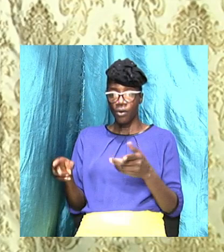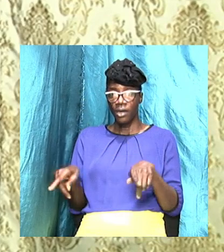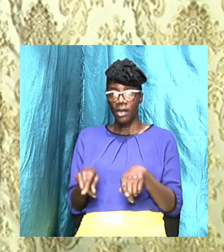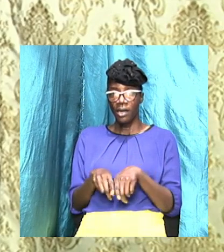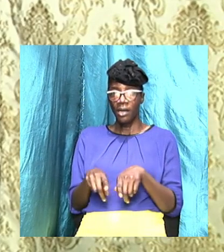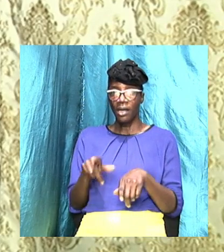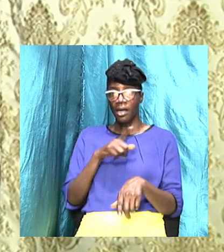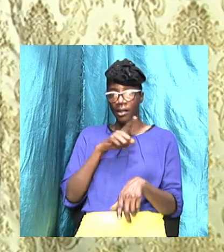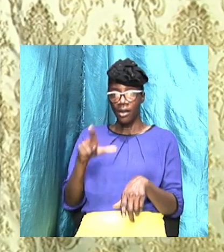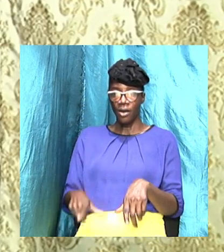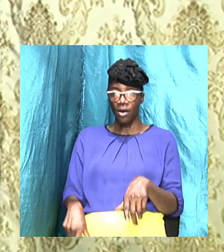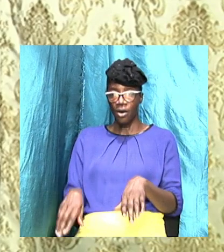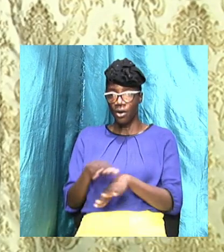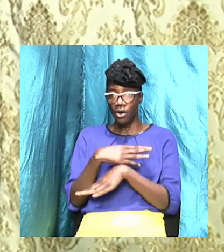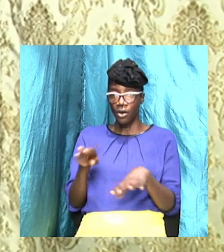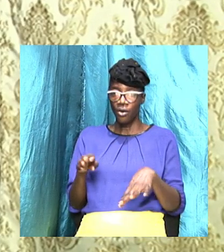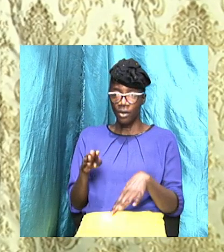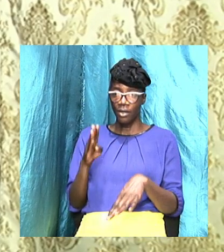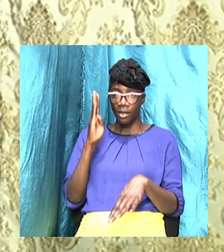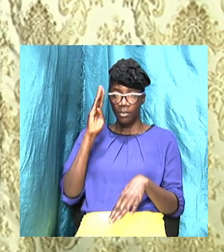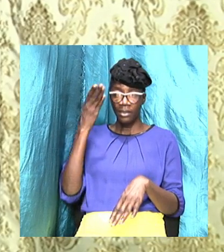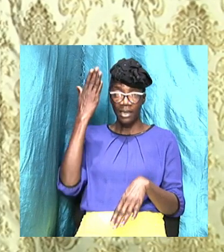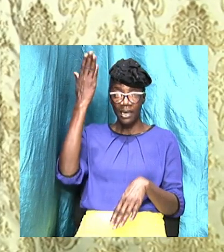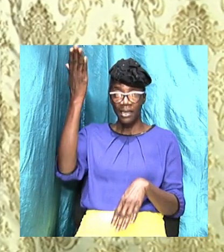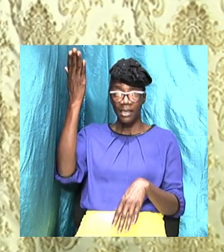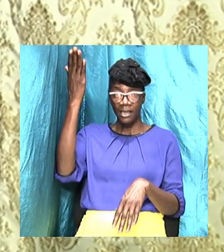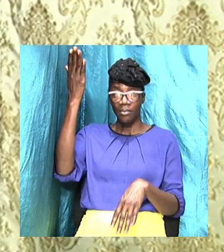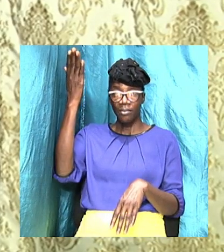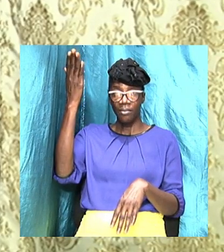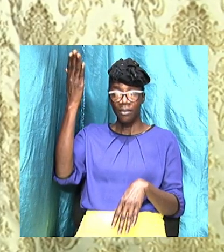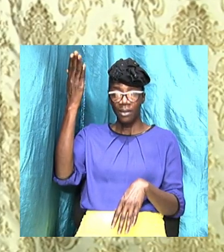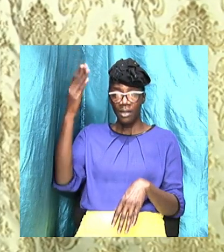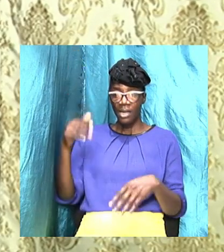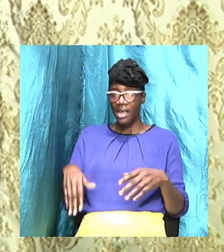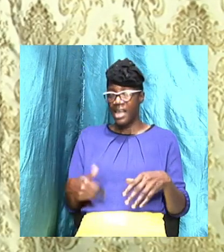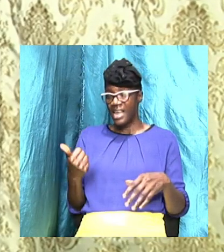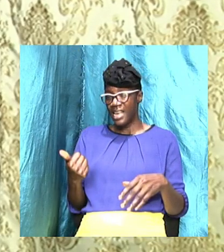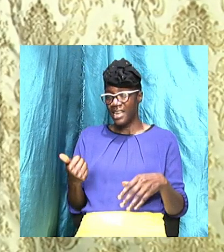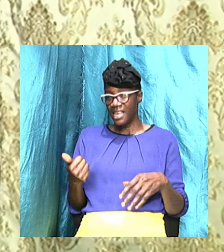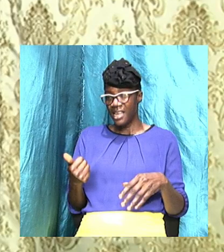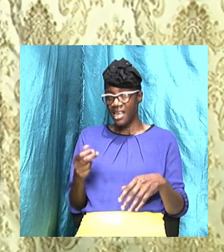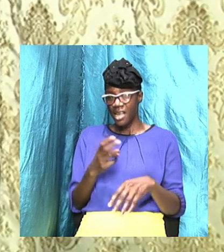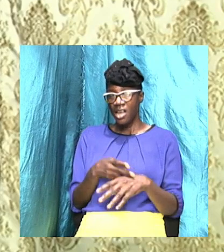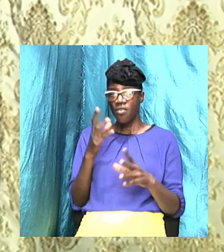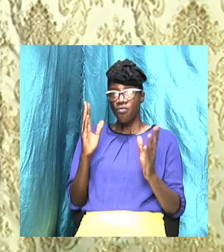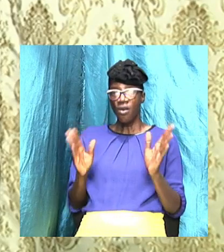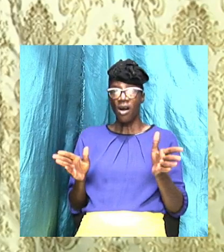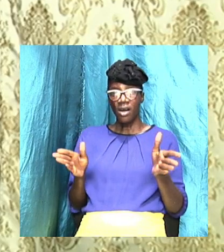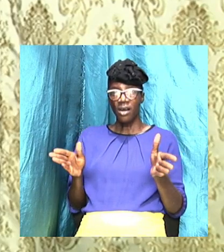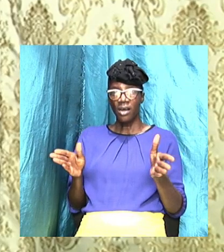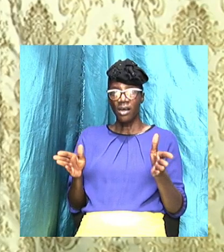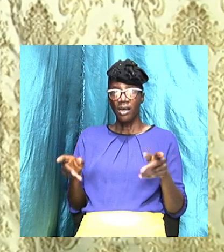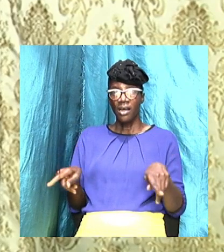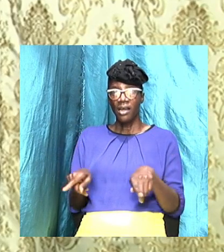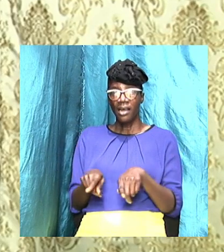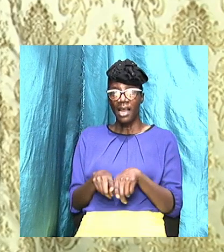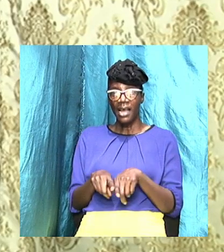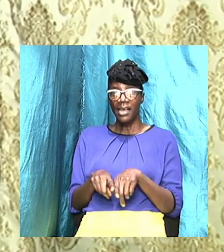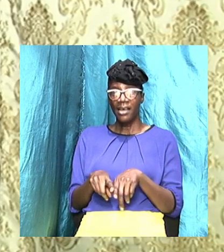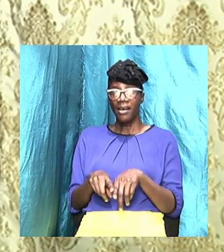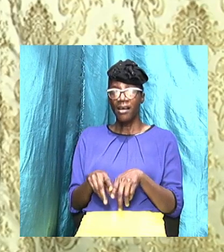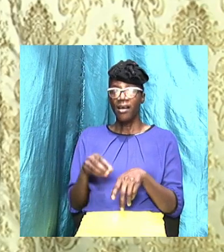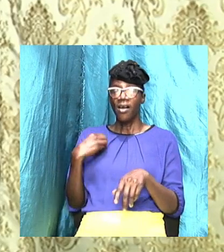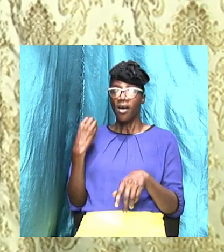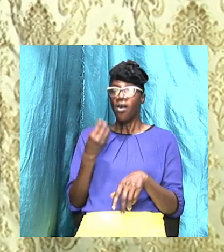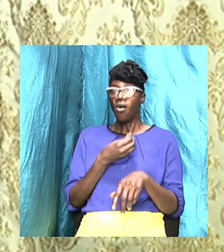is none beside him, nor is there any rock like